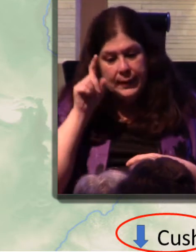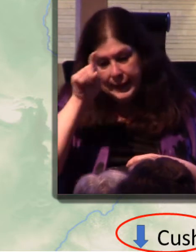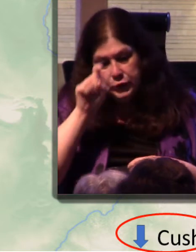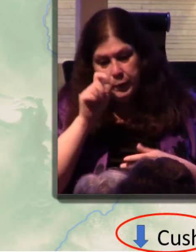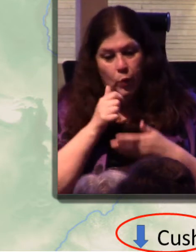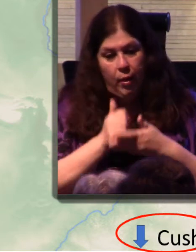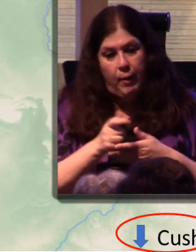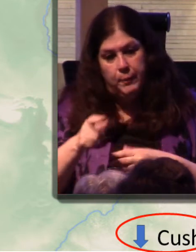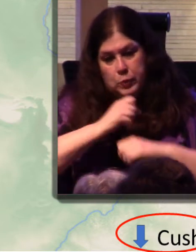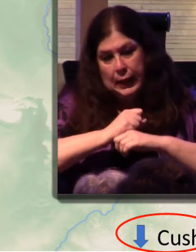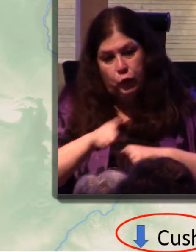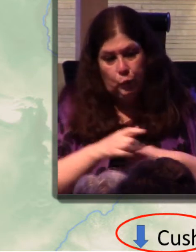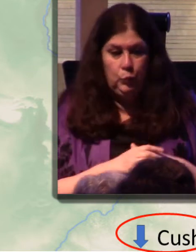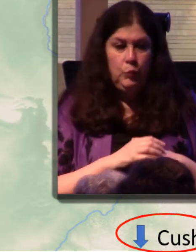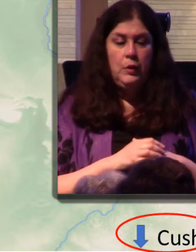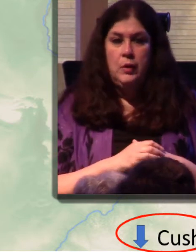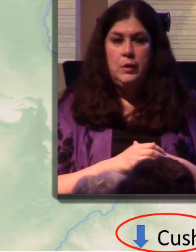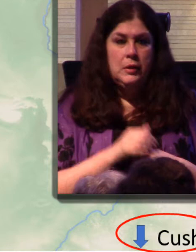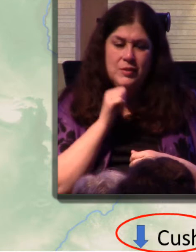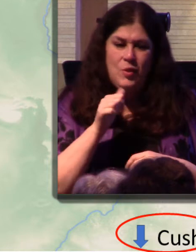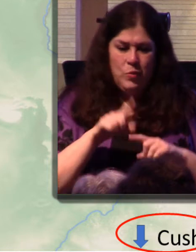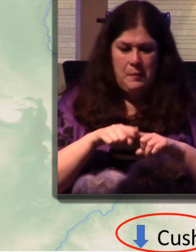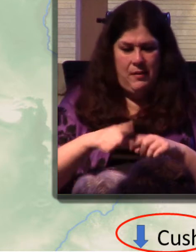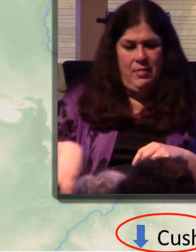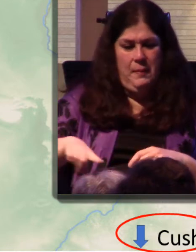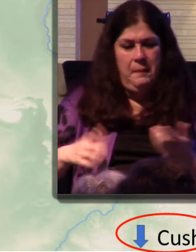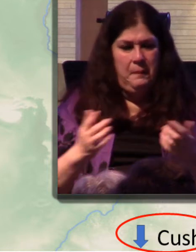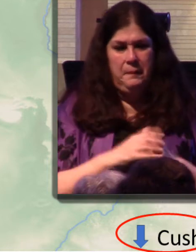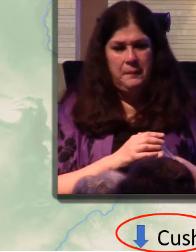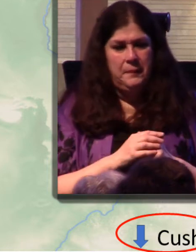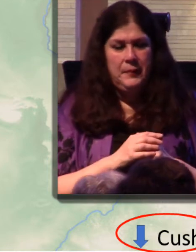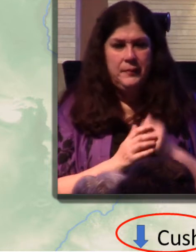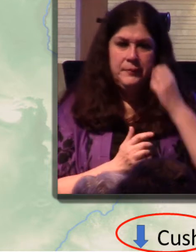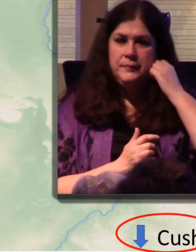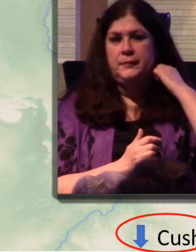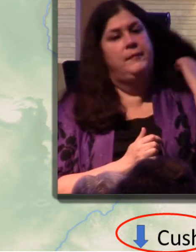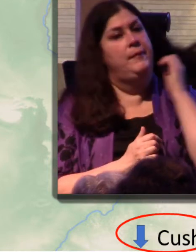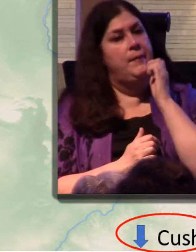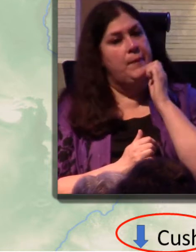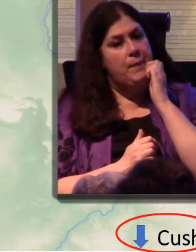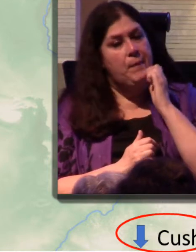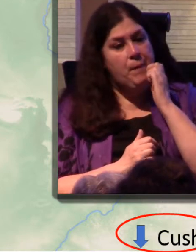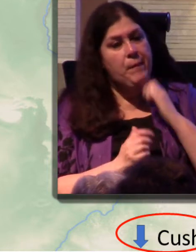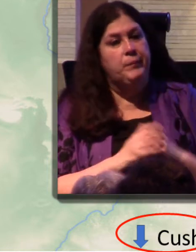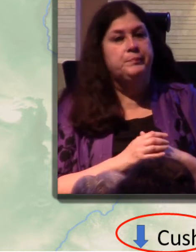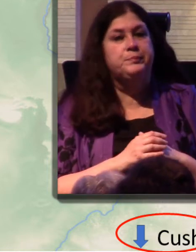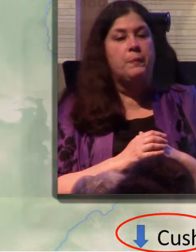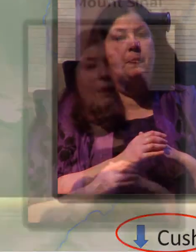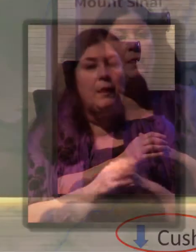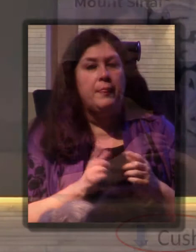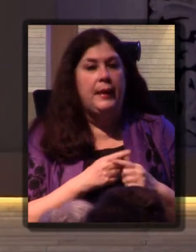think Egypt is going to be able to protect you? And so he says, don't look around. Don't look there. Don't look there for help. And then he goes